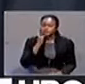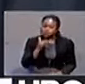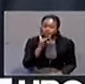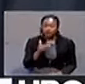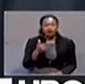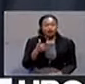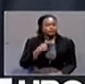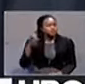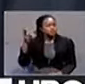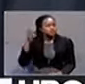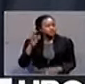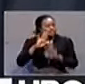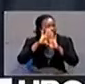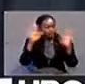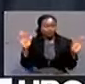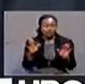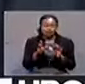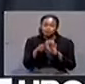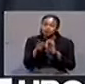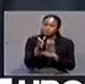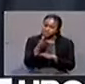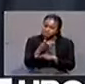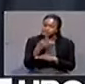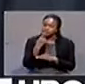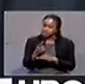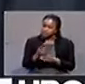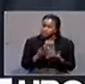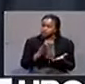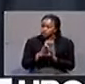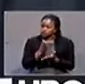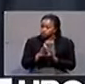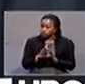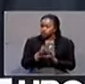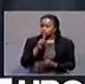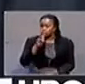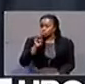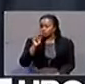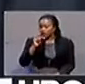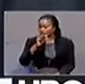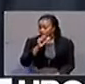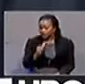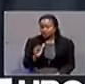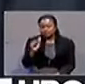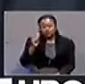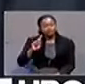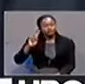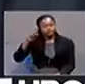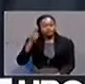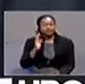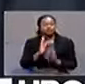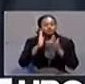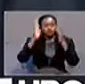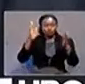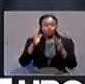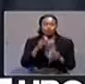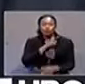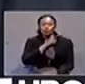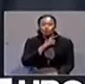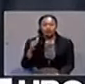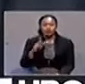Minister mentioning that Dr. Spirian Kizito Lwanga was the pioneer bishop for Luwero Kasana